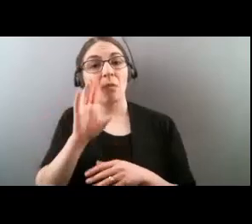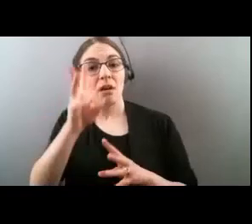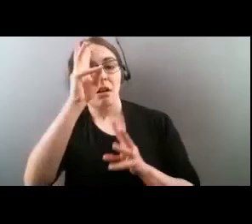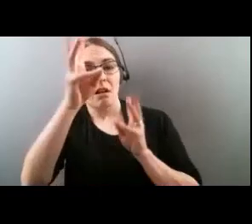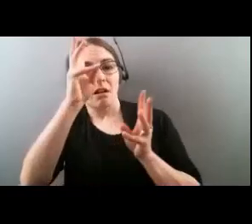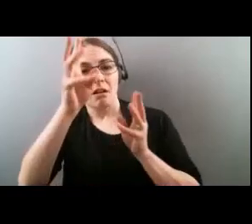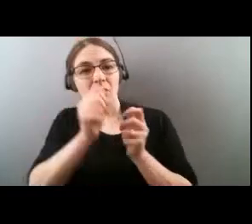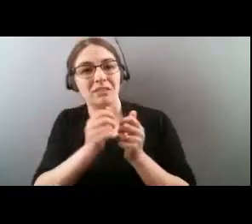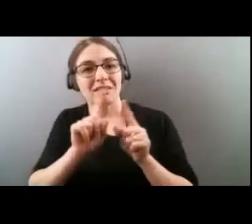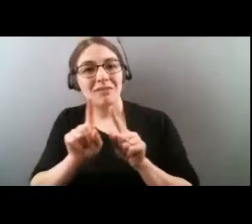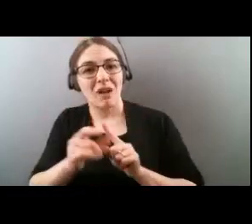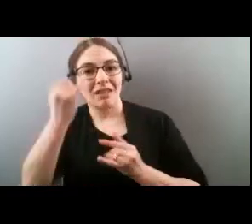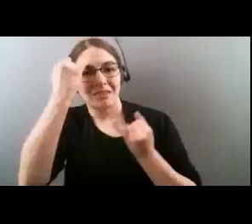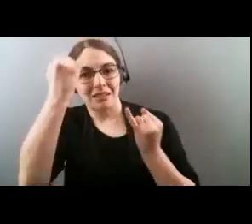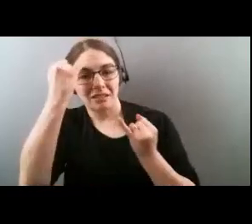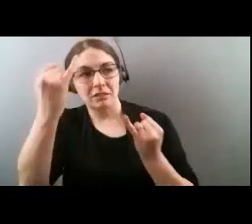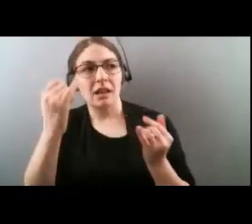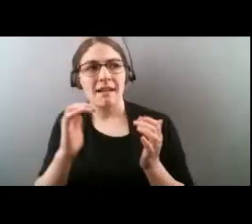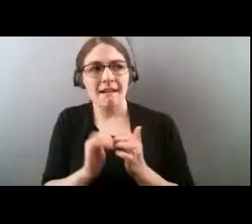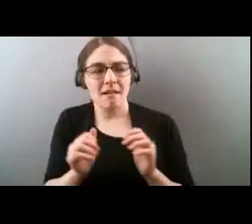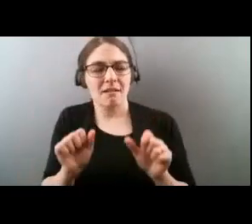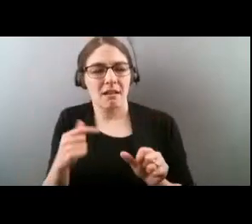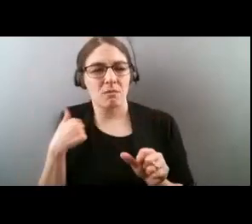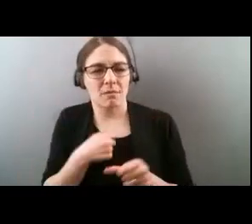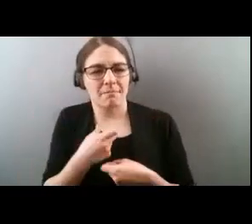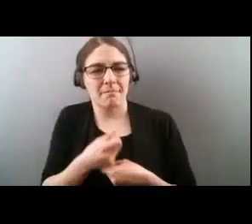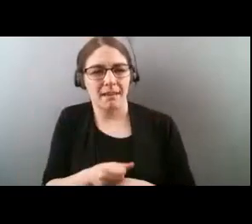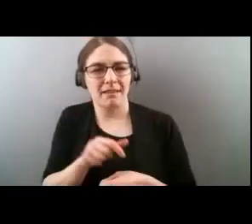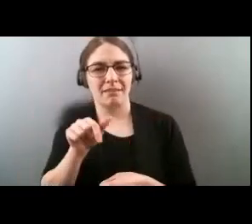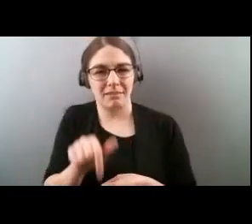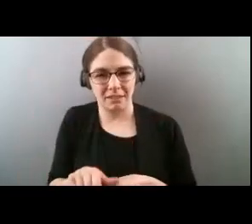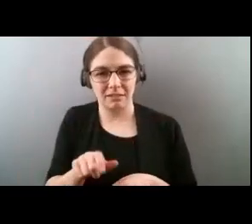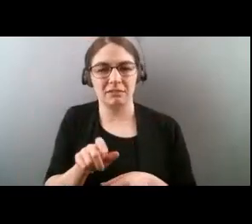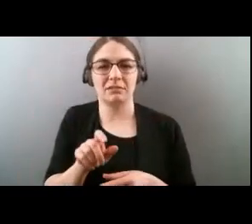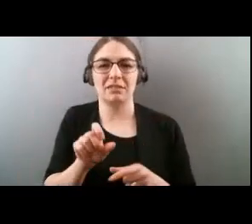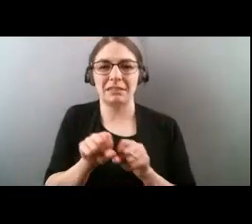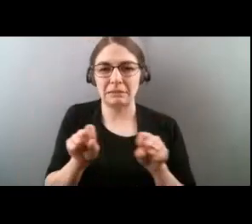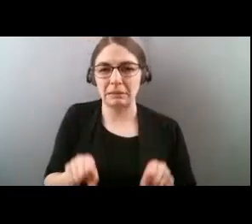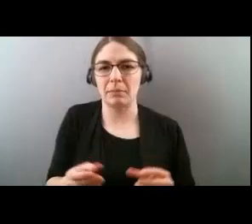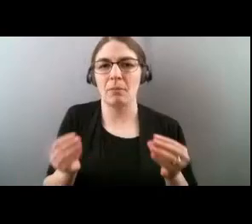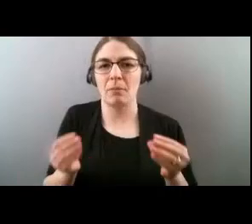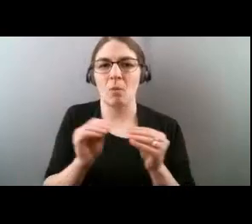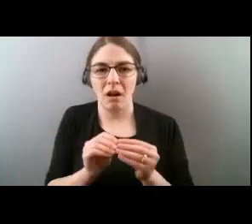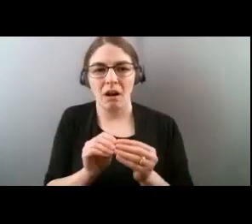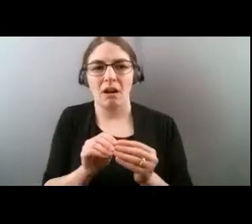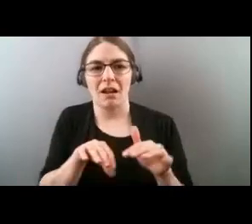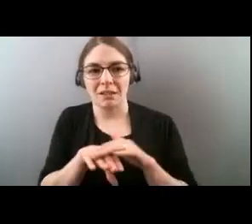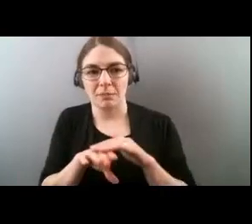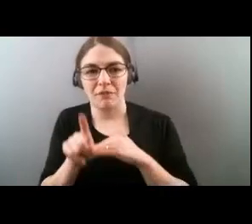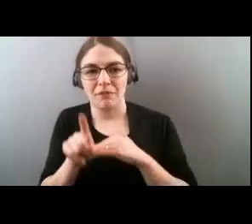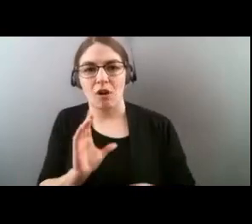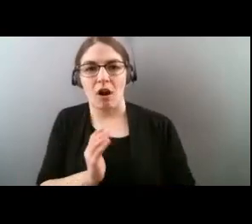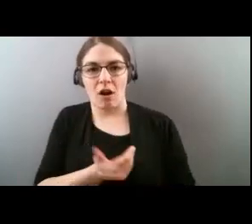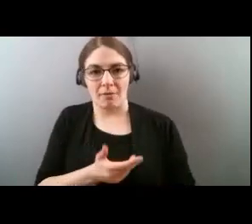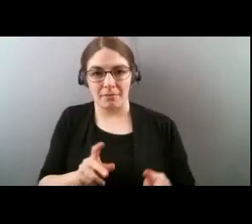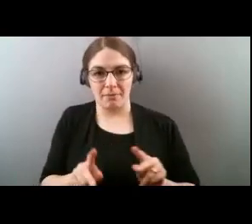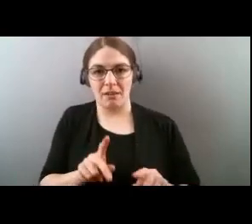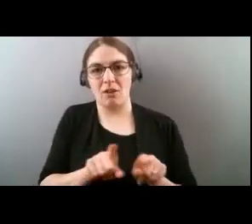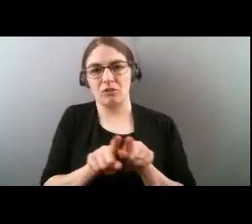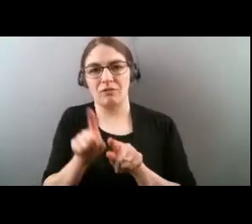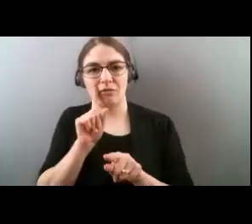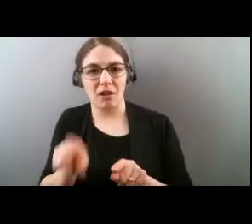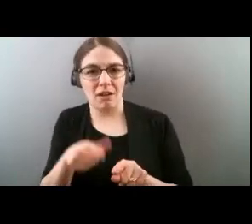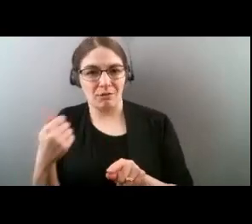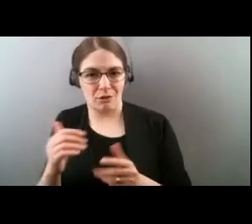about, how can we make this accessible for other people? How can we make this accessible for our communities? And they meet monthly, and we've had